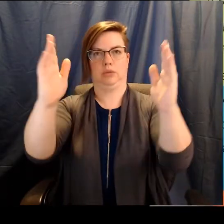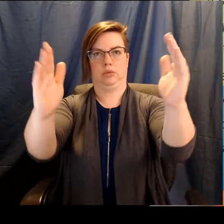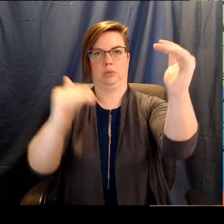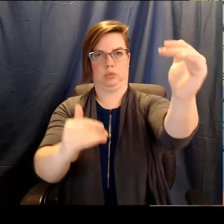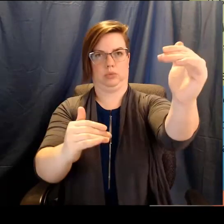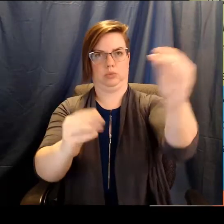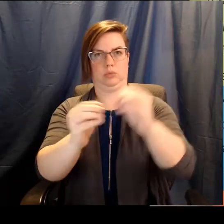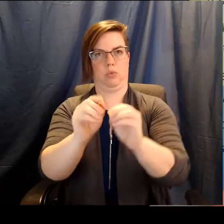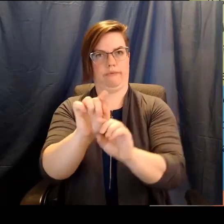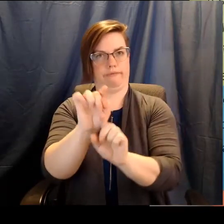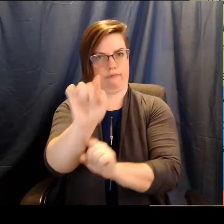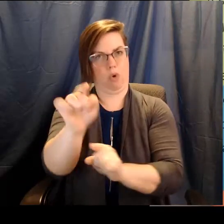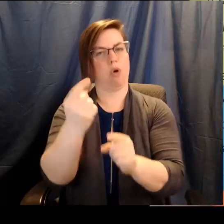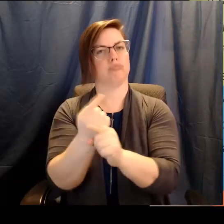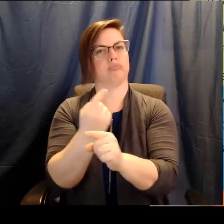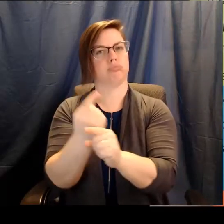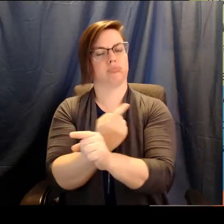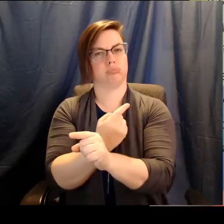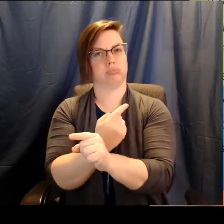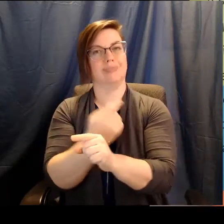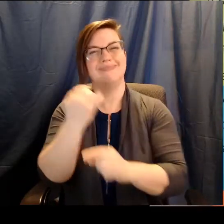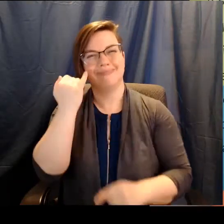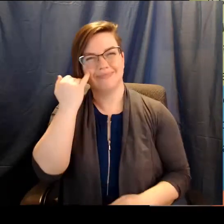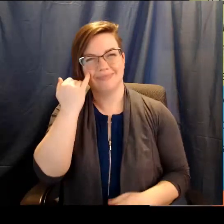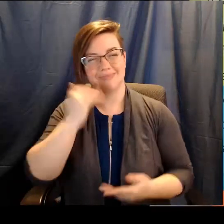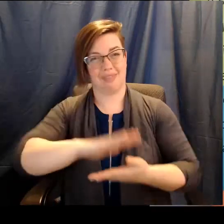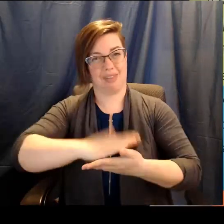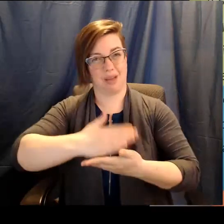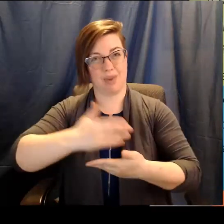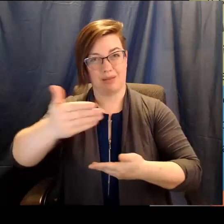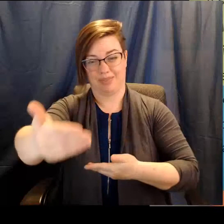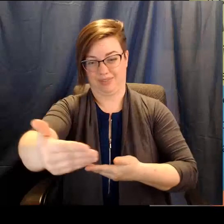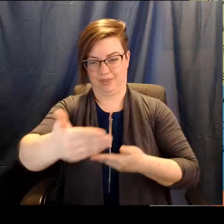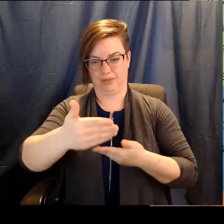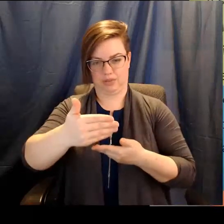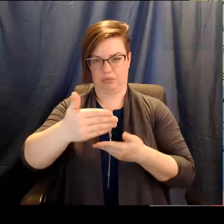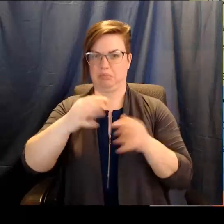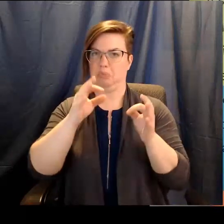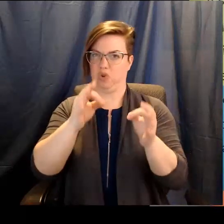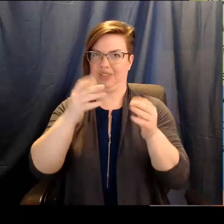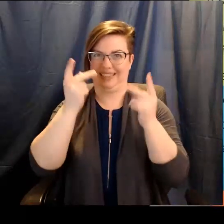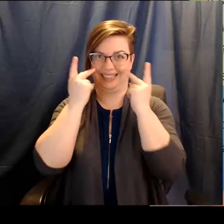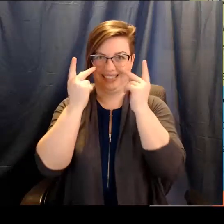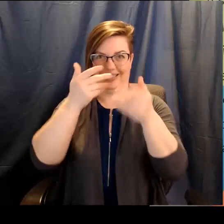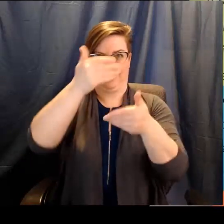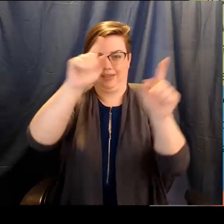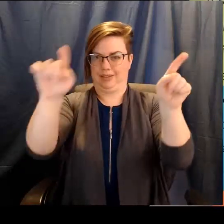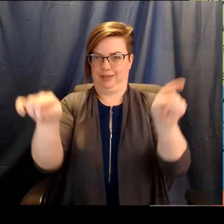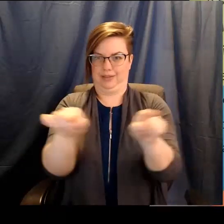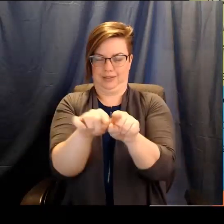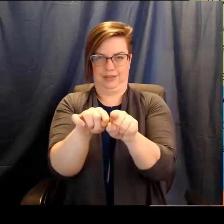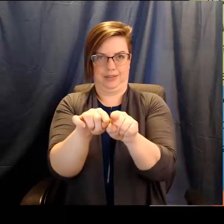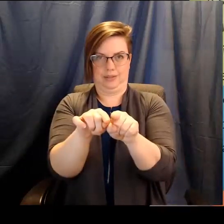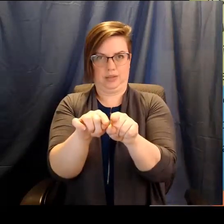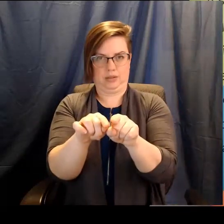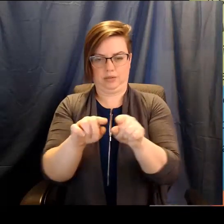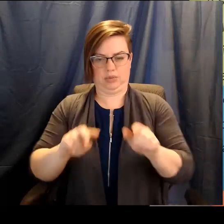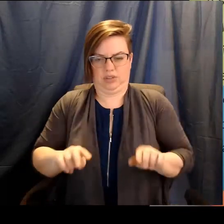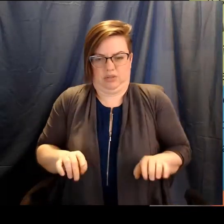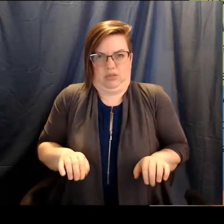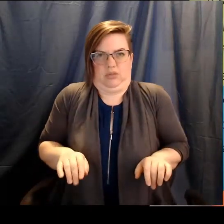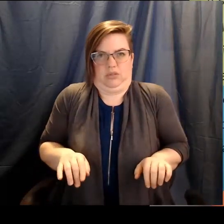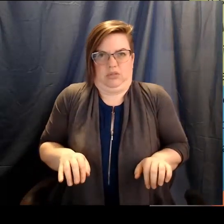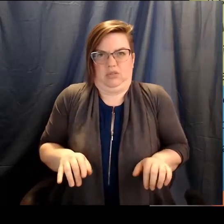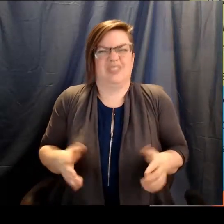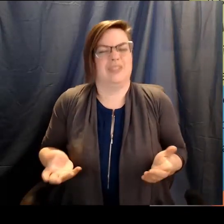out. So if the laptop's the proper distance away, you're going to end up typing like this. But what we've done here is we've brought the keyboard close. The